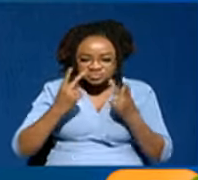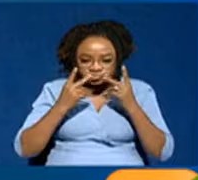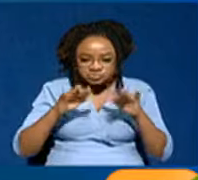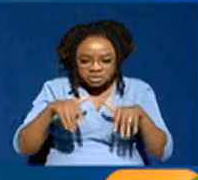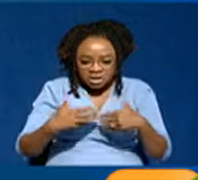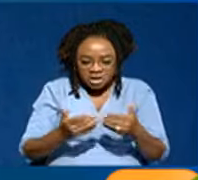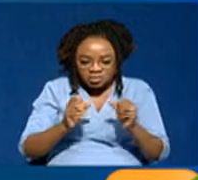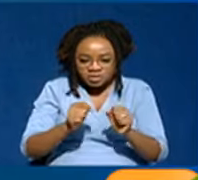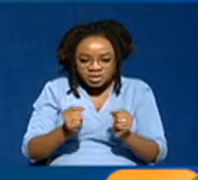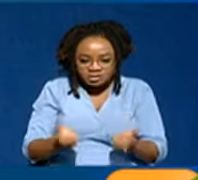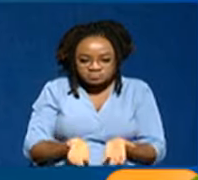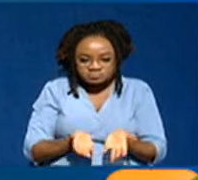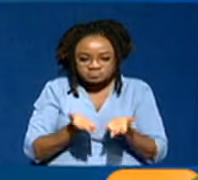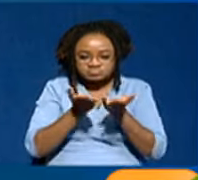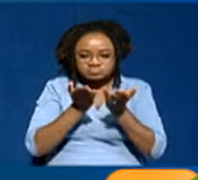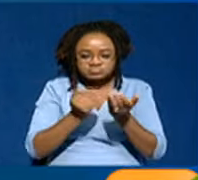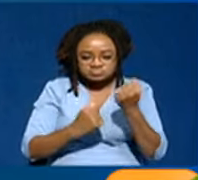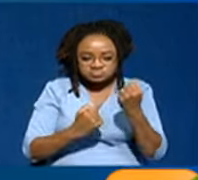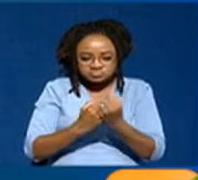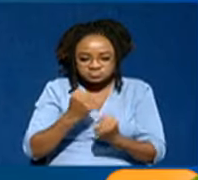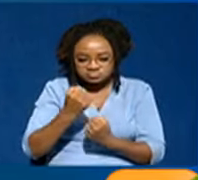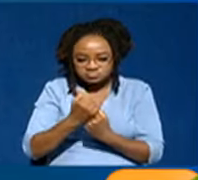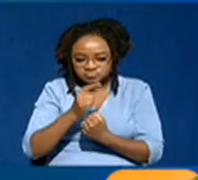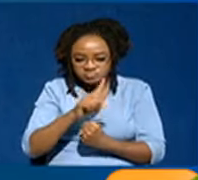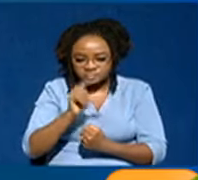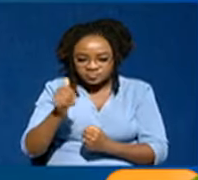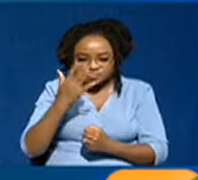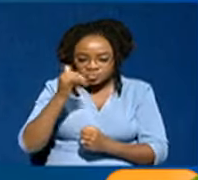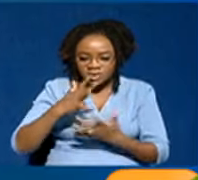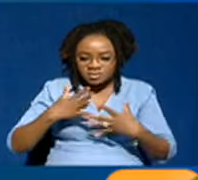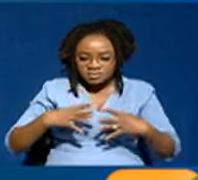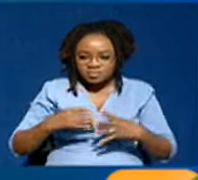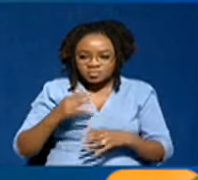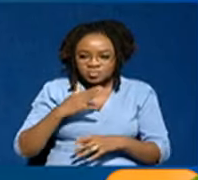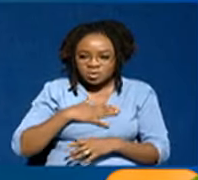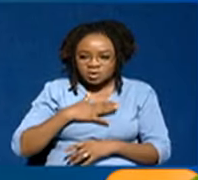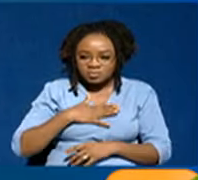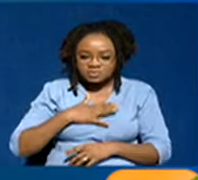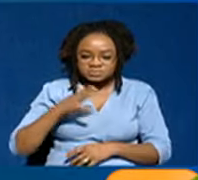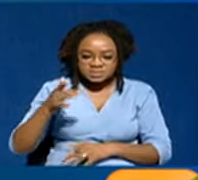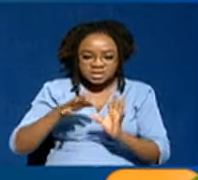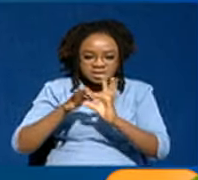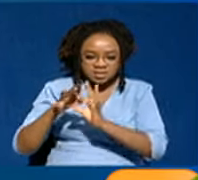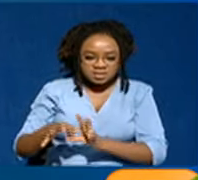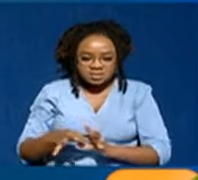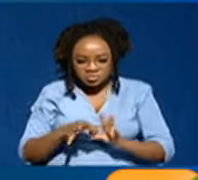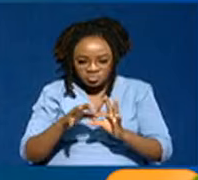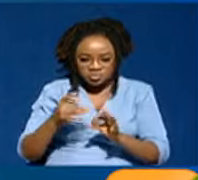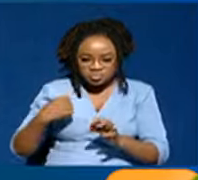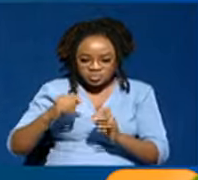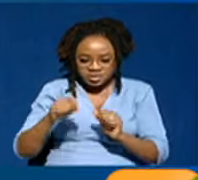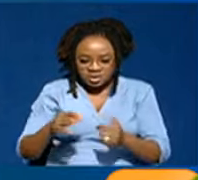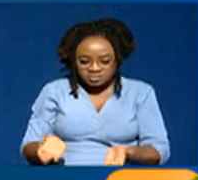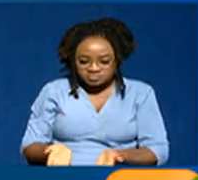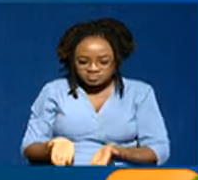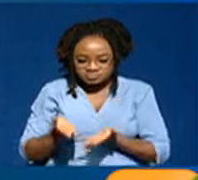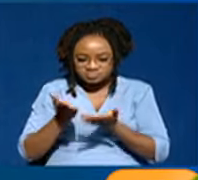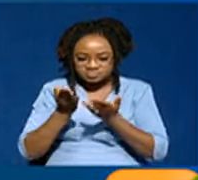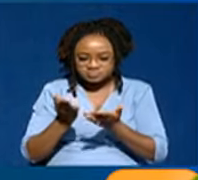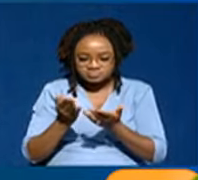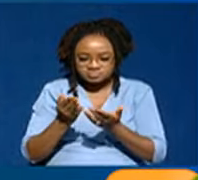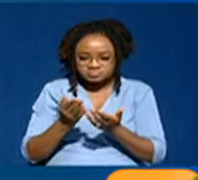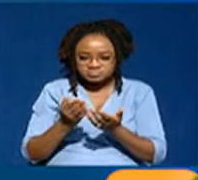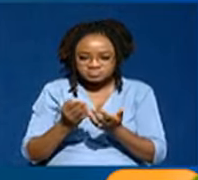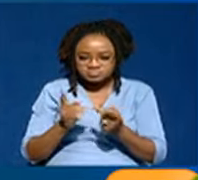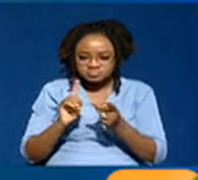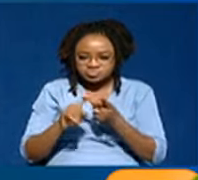move towards each other. You know, our colleagues in the union, to move towards us, and us as government to